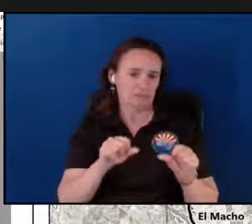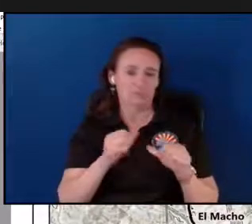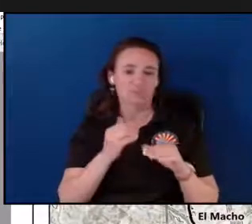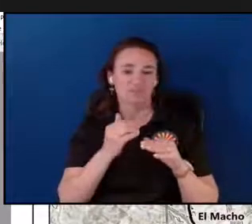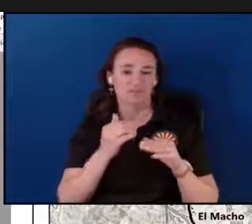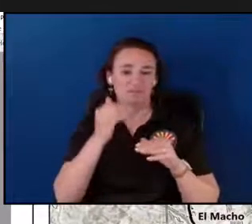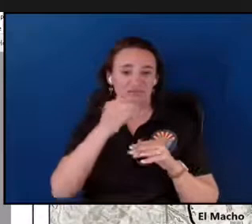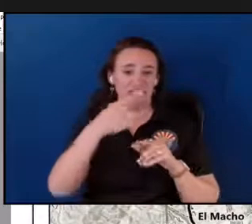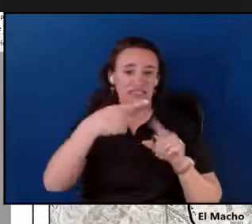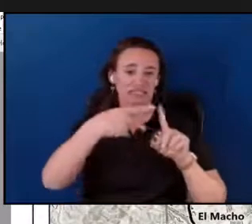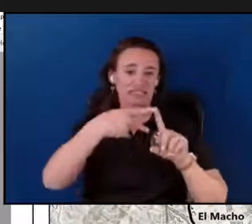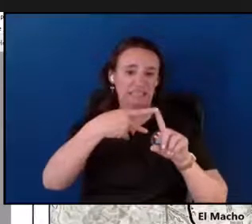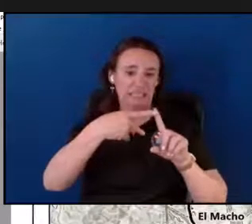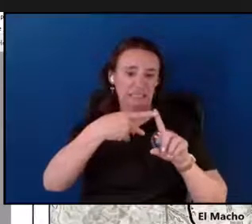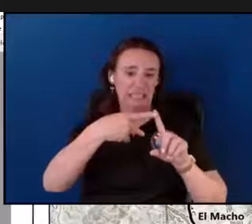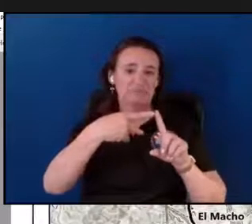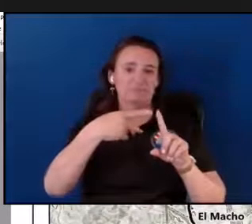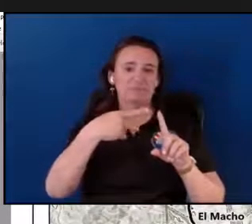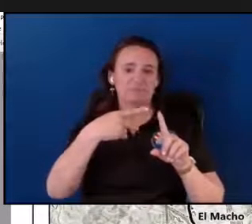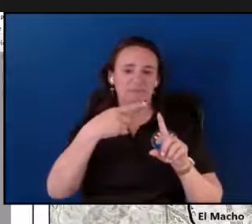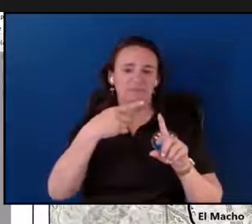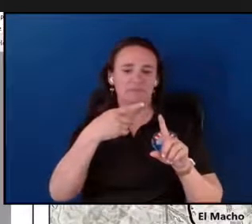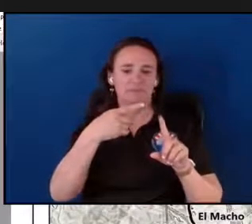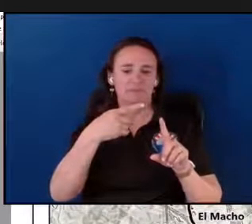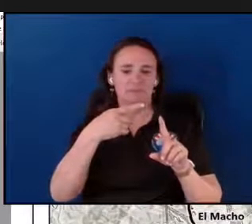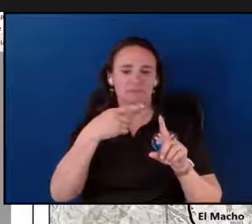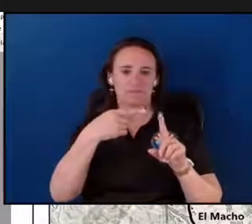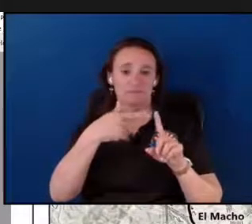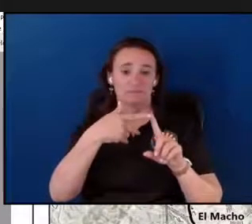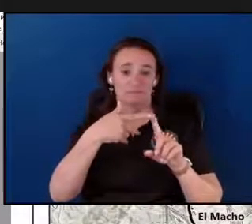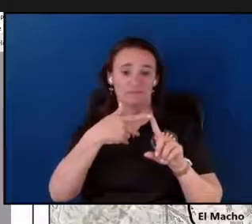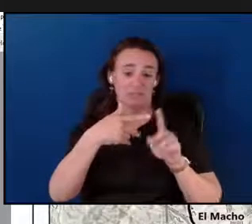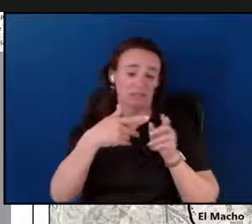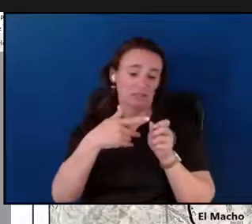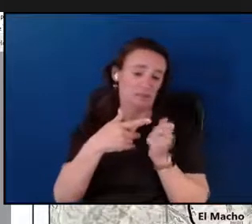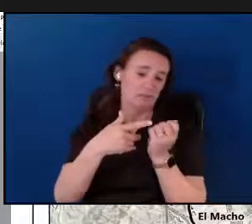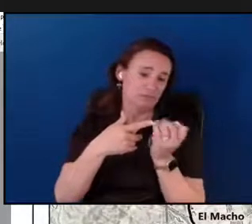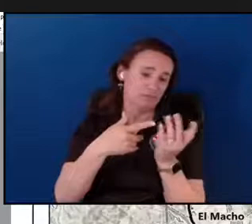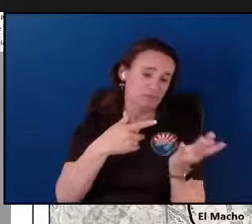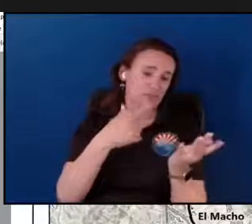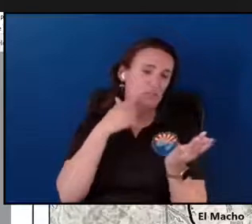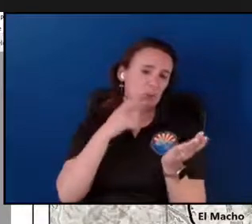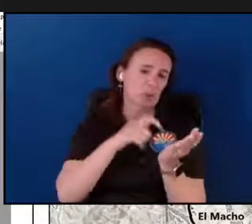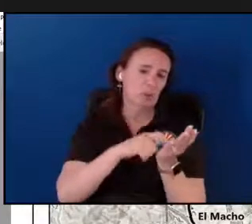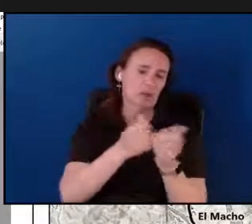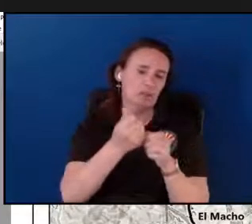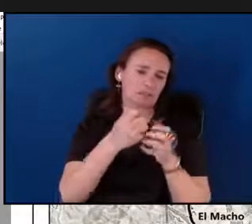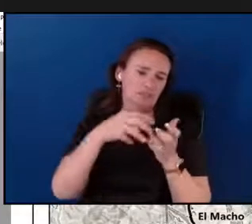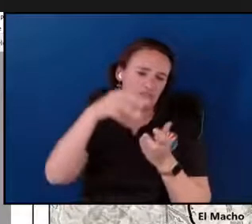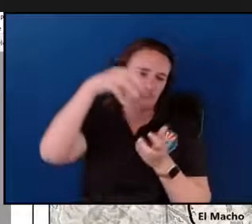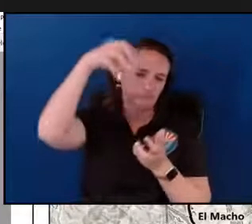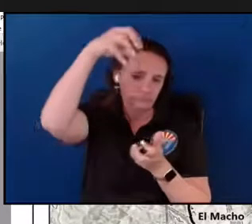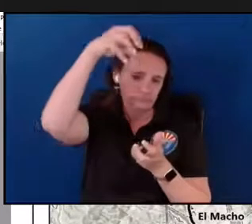horseshoe he talked about. Once again, I do believe we probably will see a column come out of there tomorrow. Remember, these fuel beds are